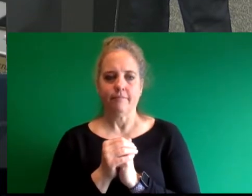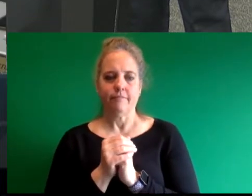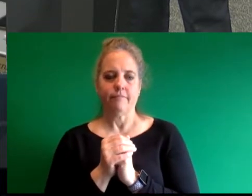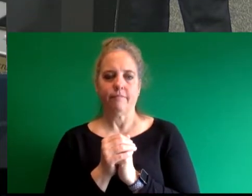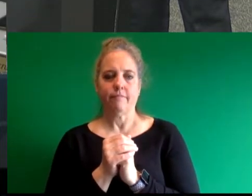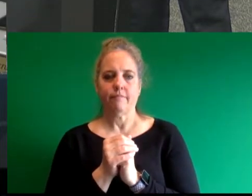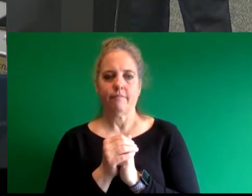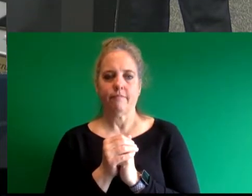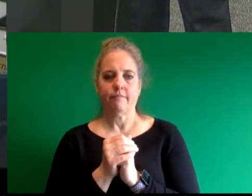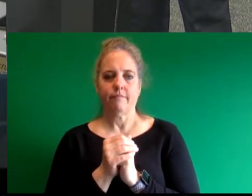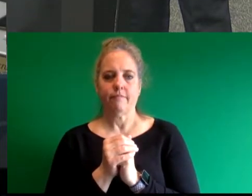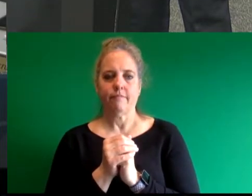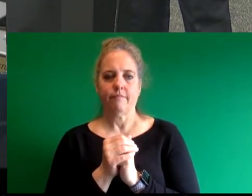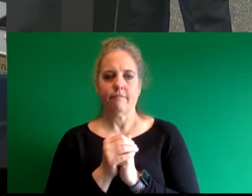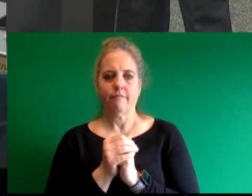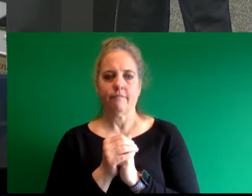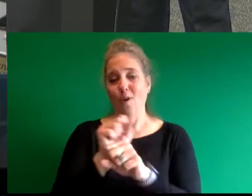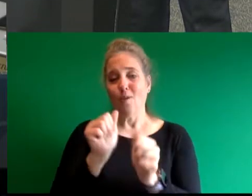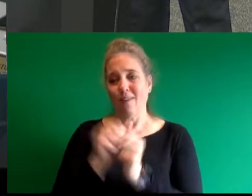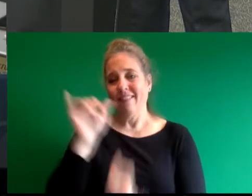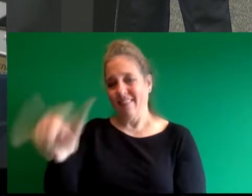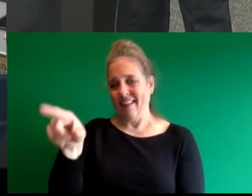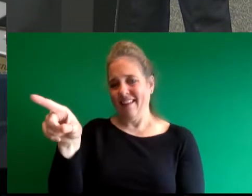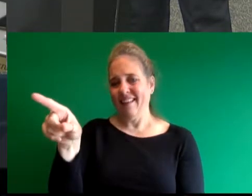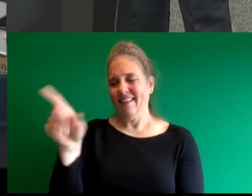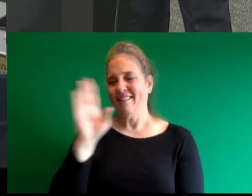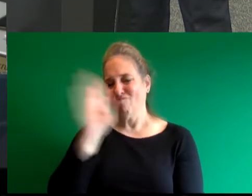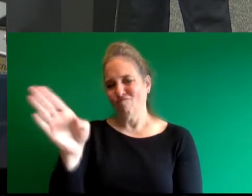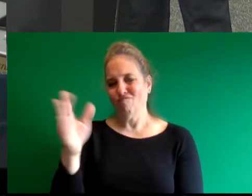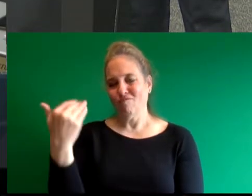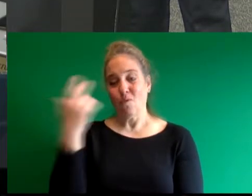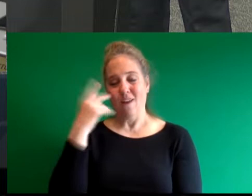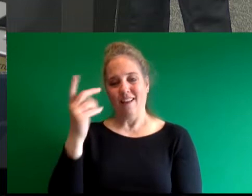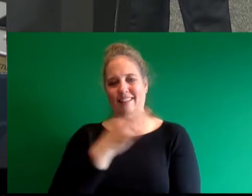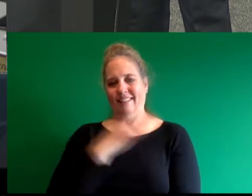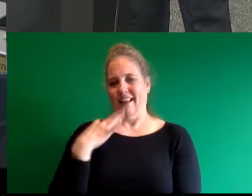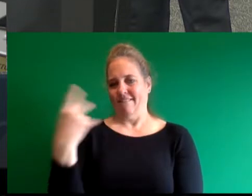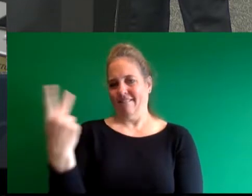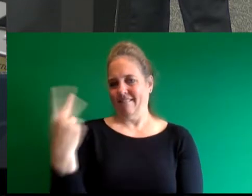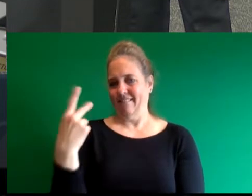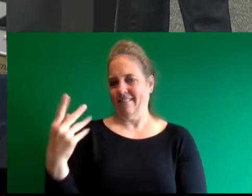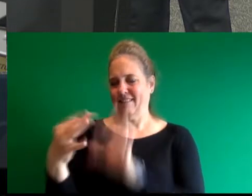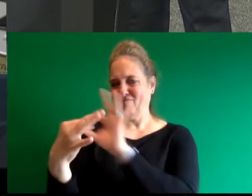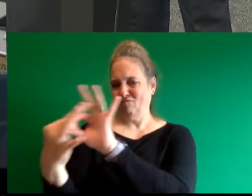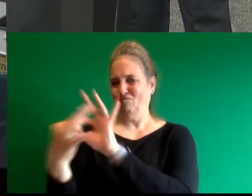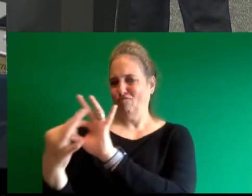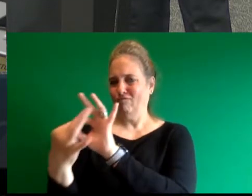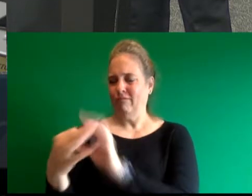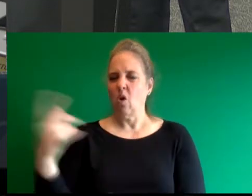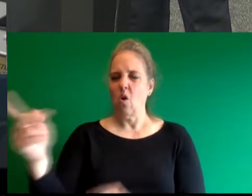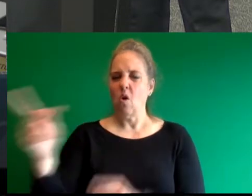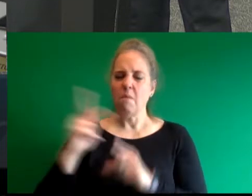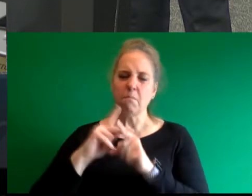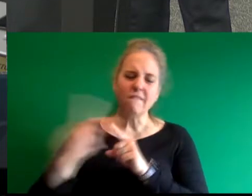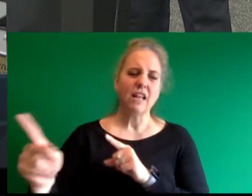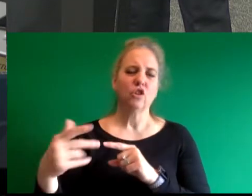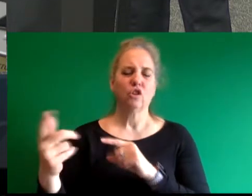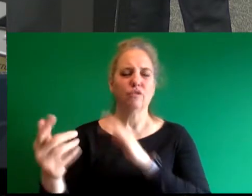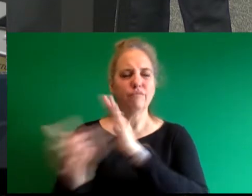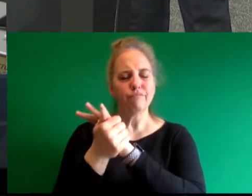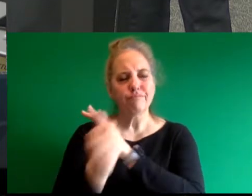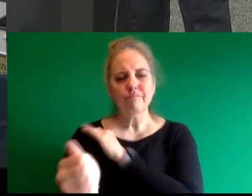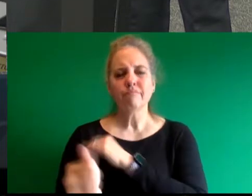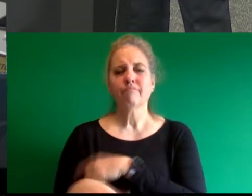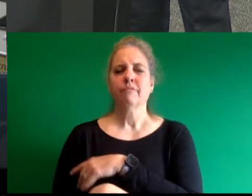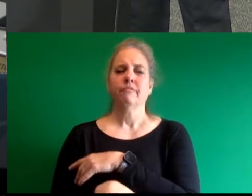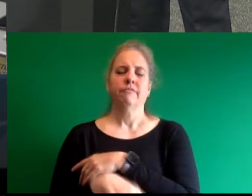with your staff, and it's just the professionalism and the commitment to serving